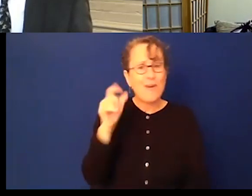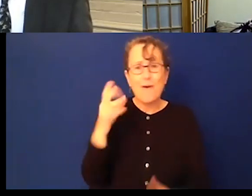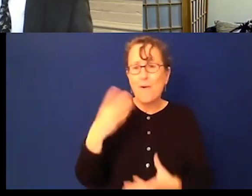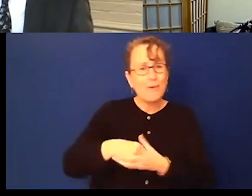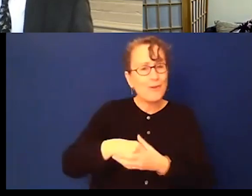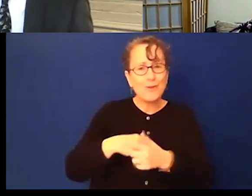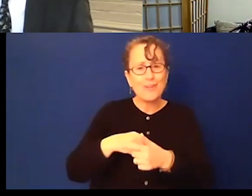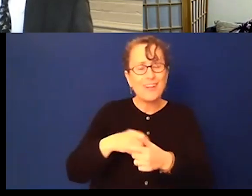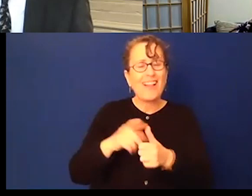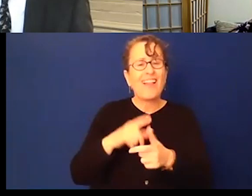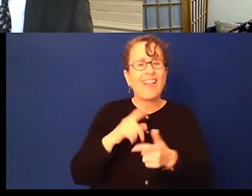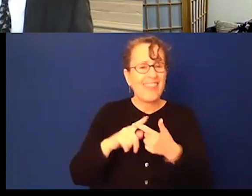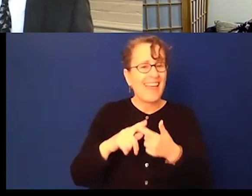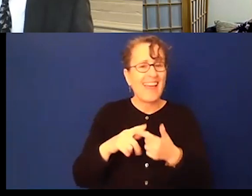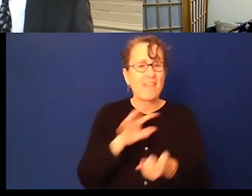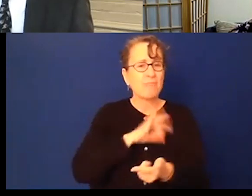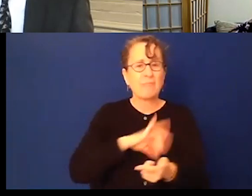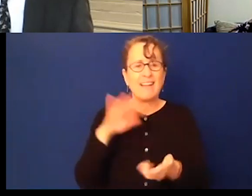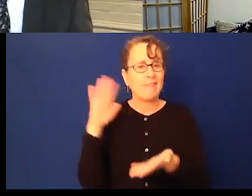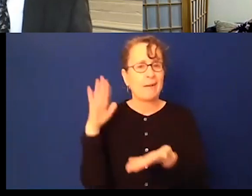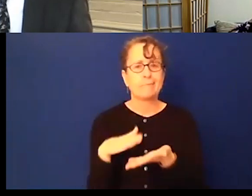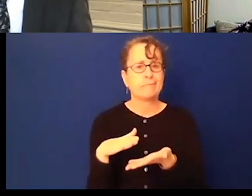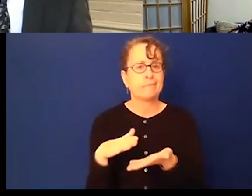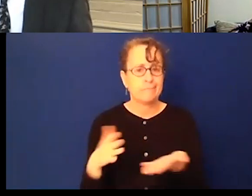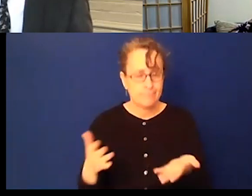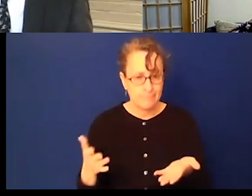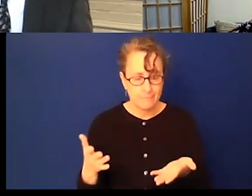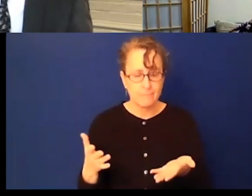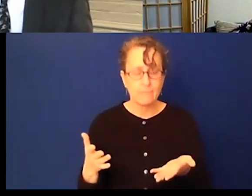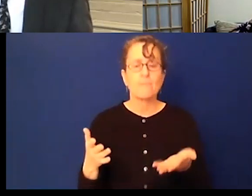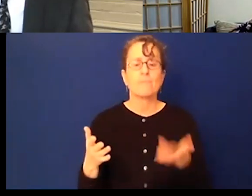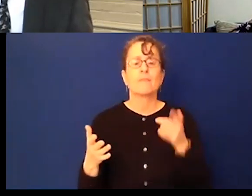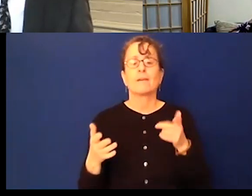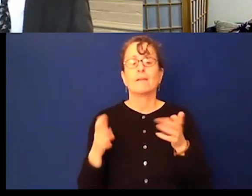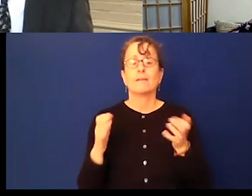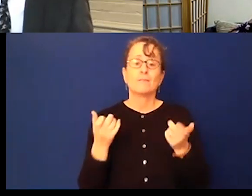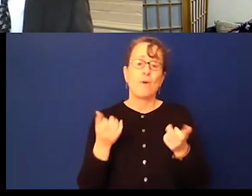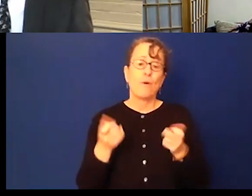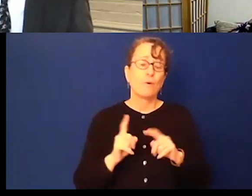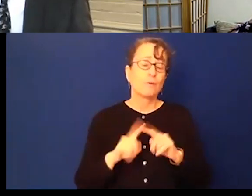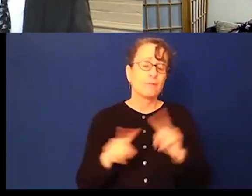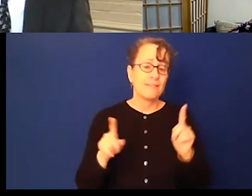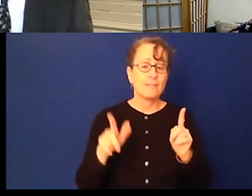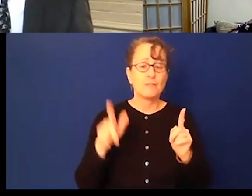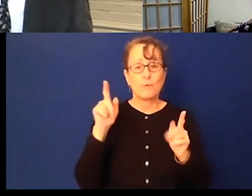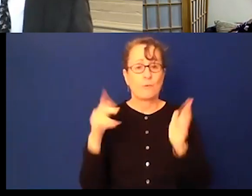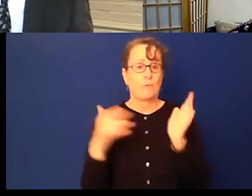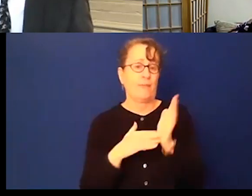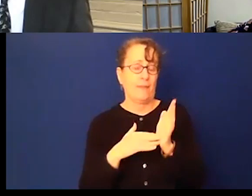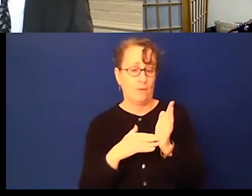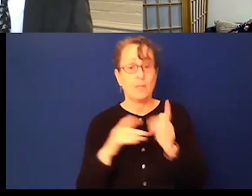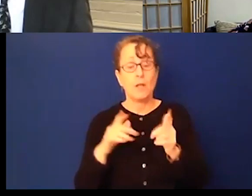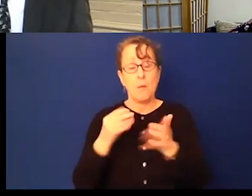would be 29,000 from one option or the other. The budgeted amount was